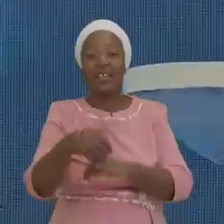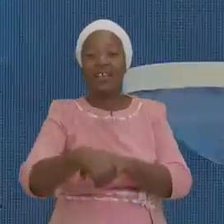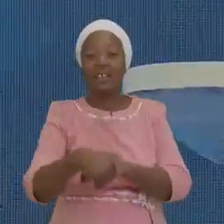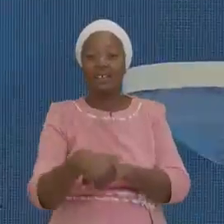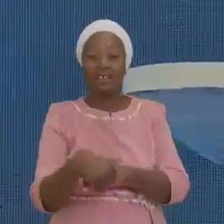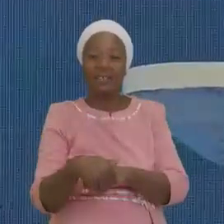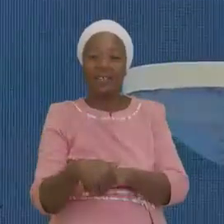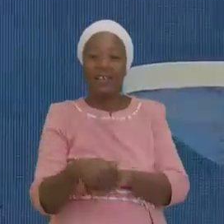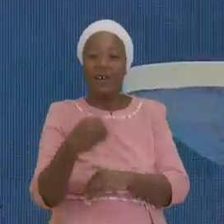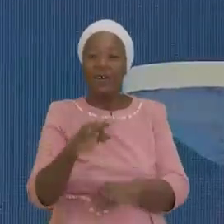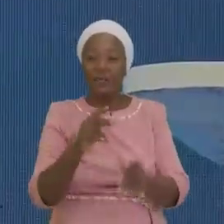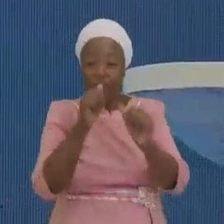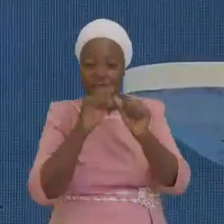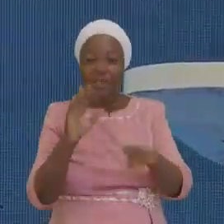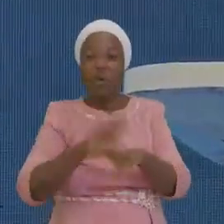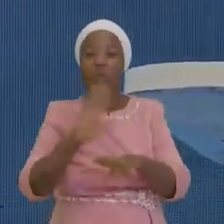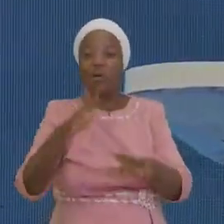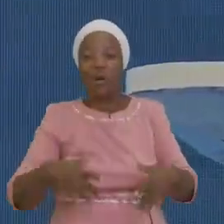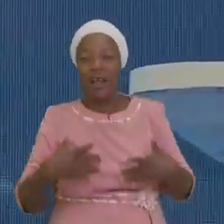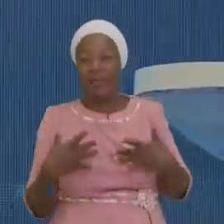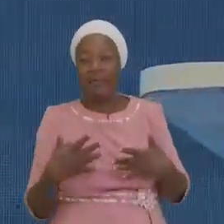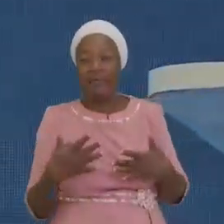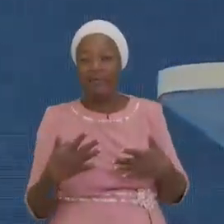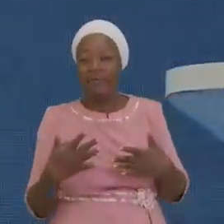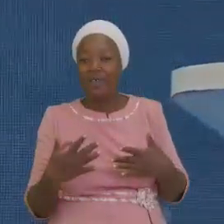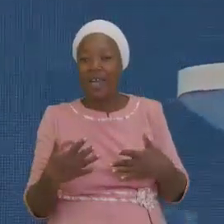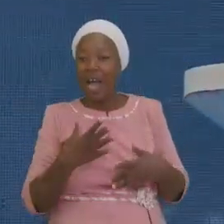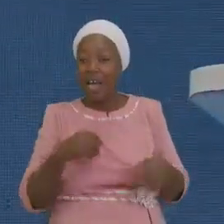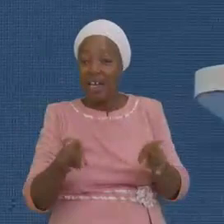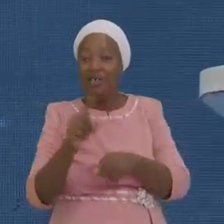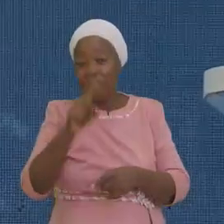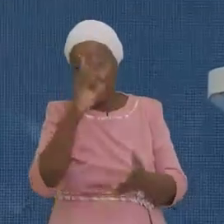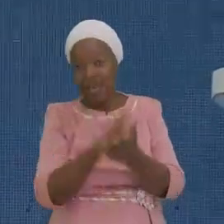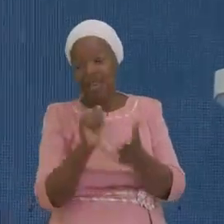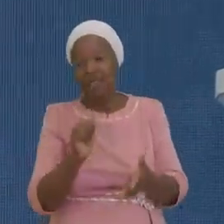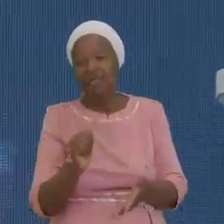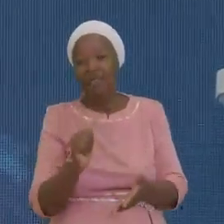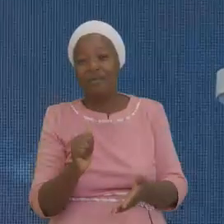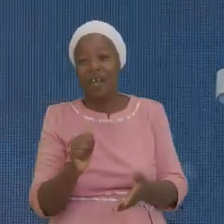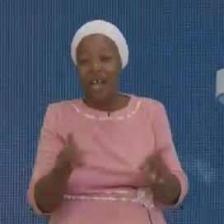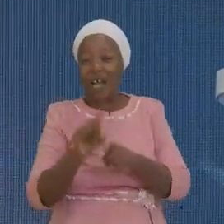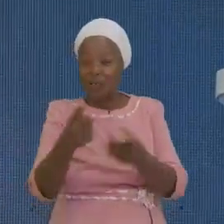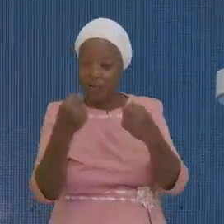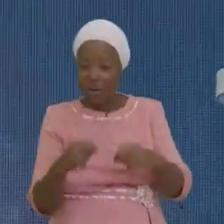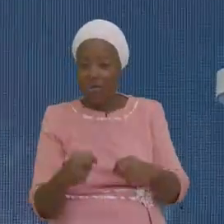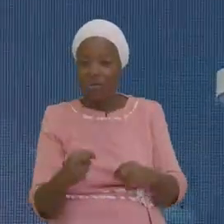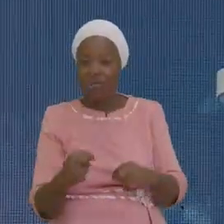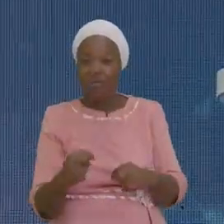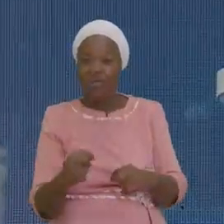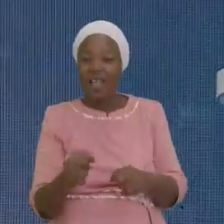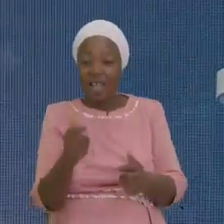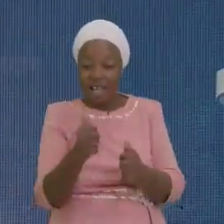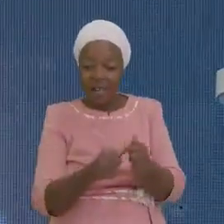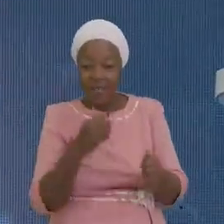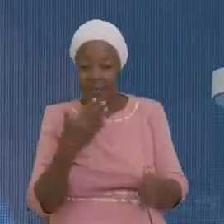of blessing upon your life. And as you believe, as you come,